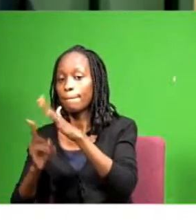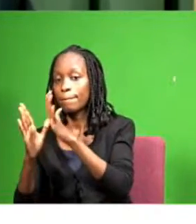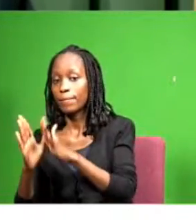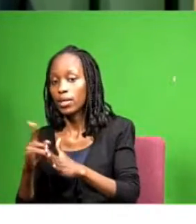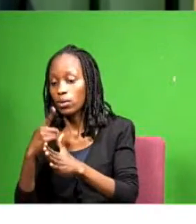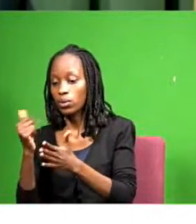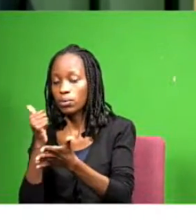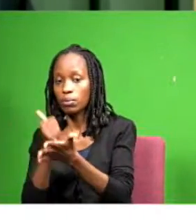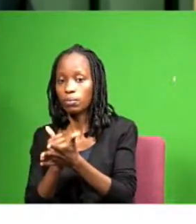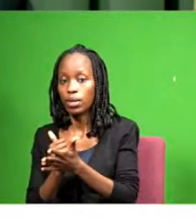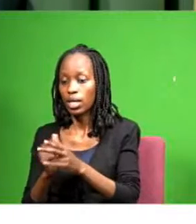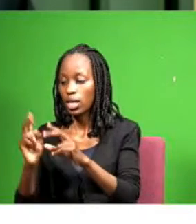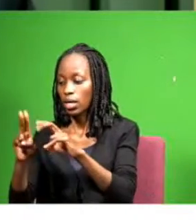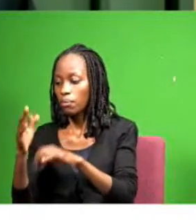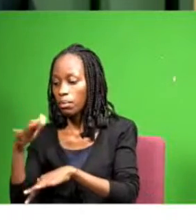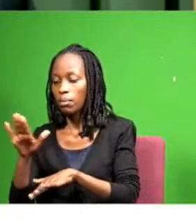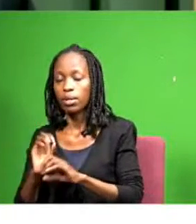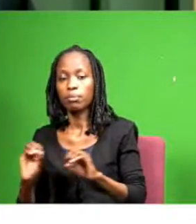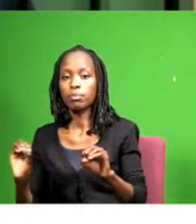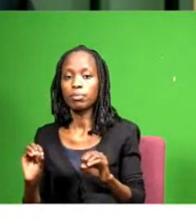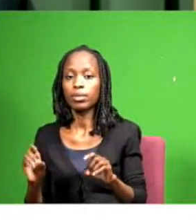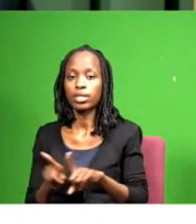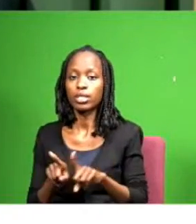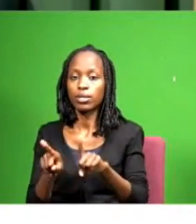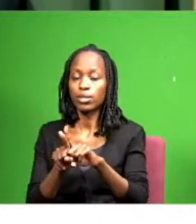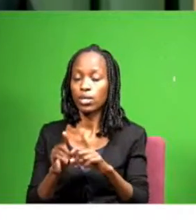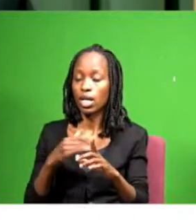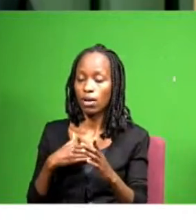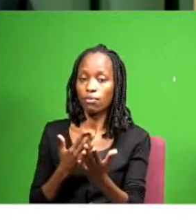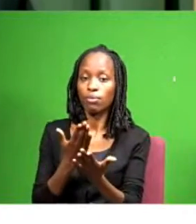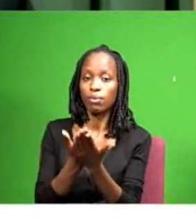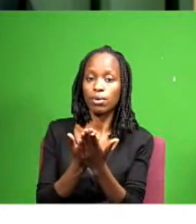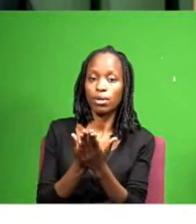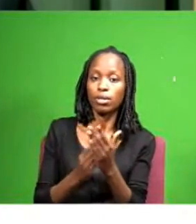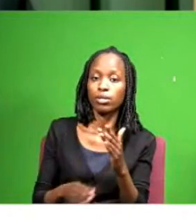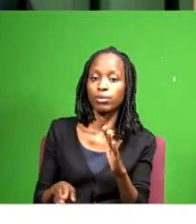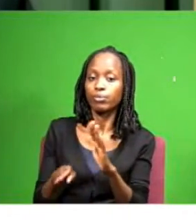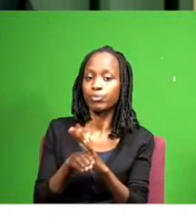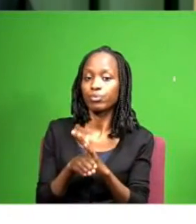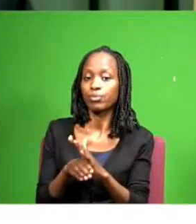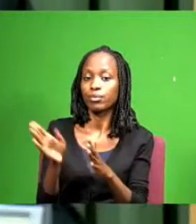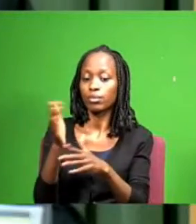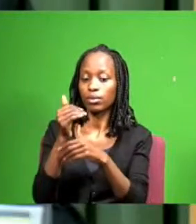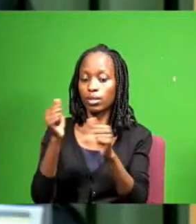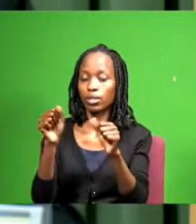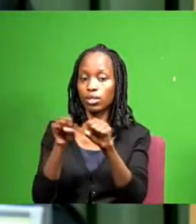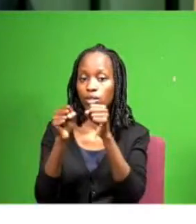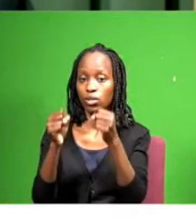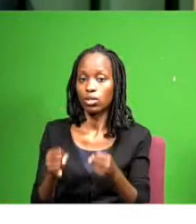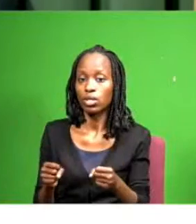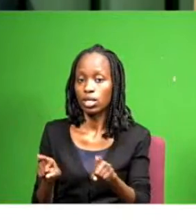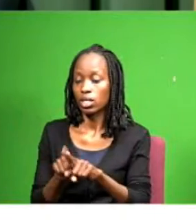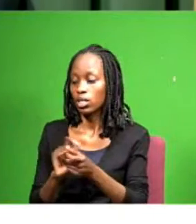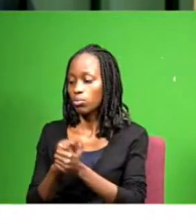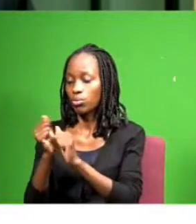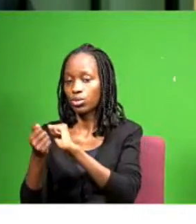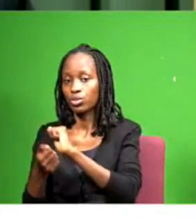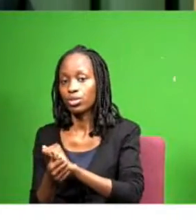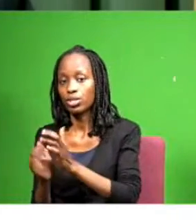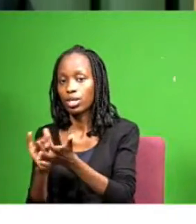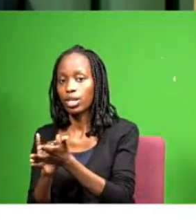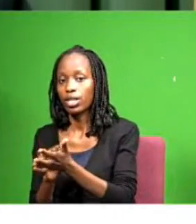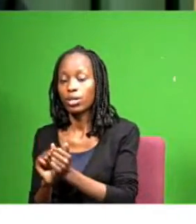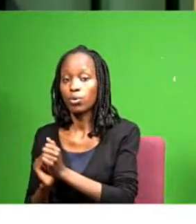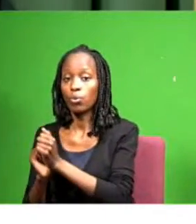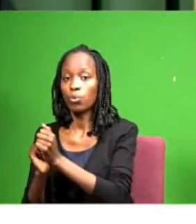be vetted by Parliament. There is also the proposal to do away with the pure presidential system and replace it with